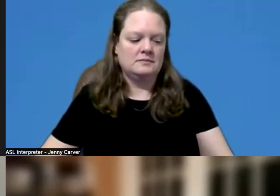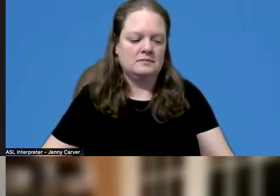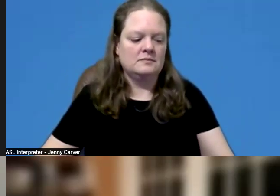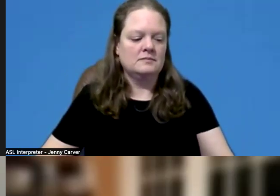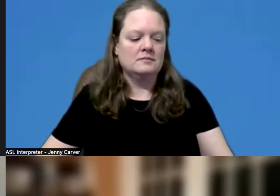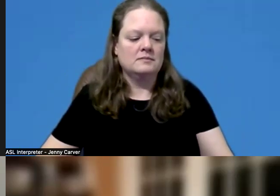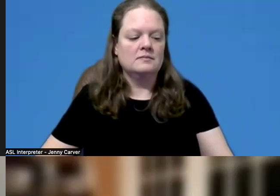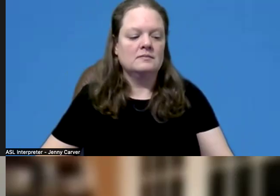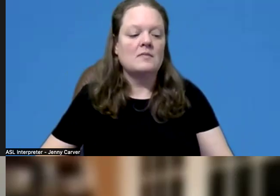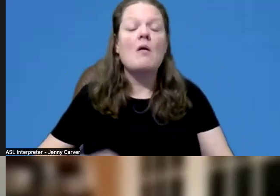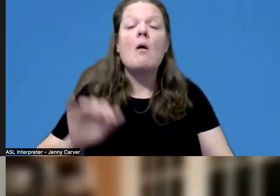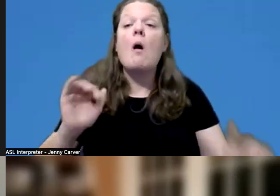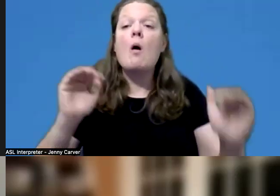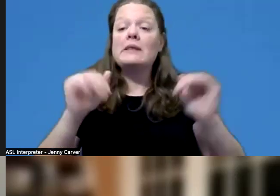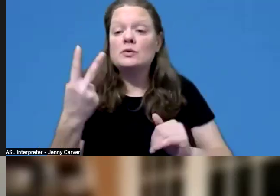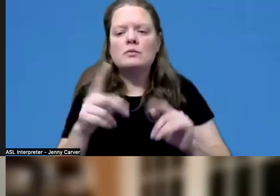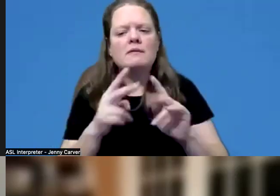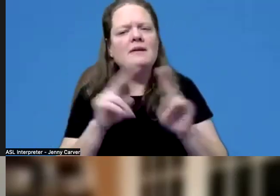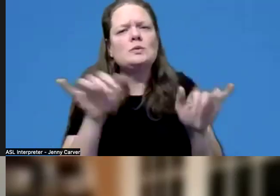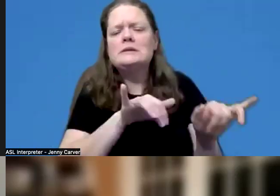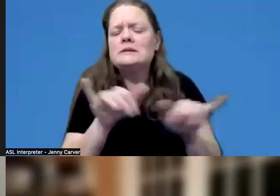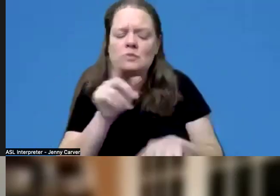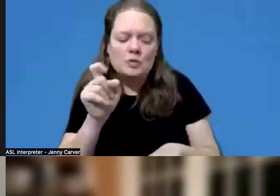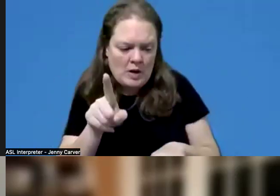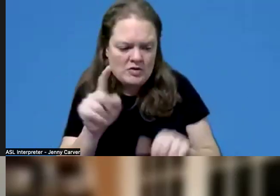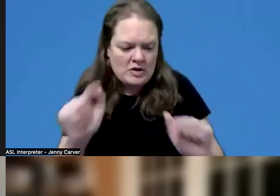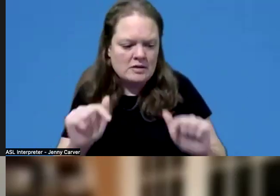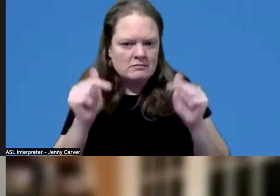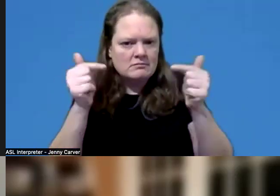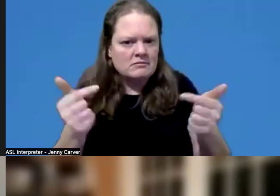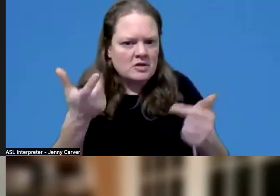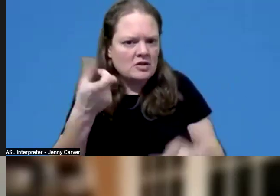for those, and these next two are very similar. I'll turn these over to you,